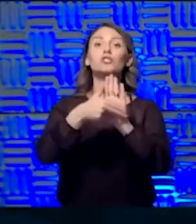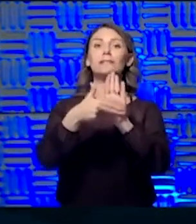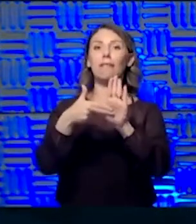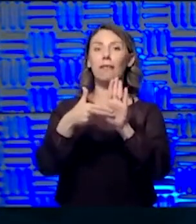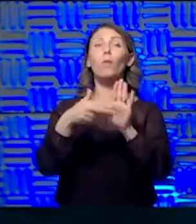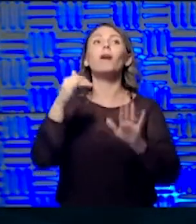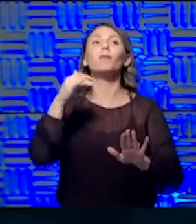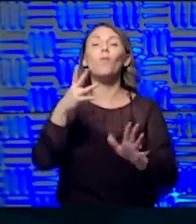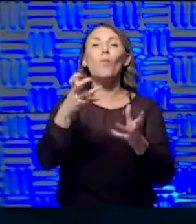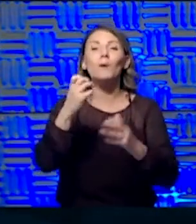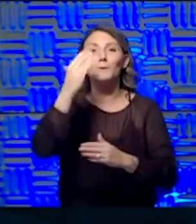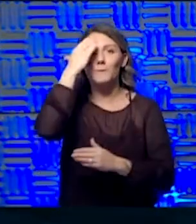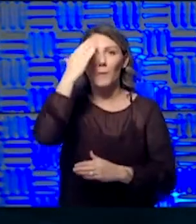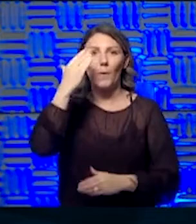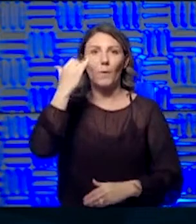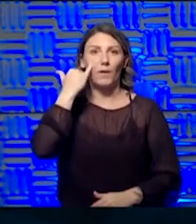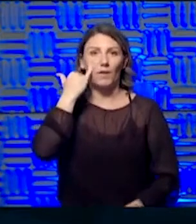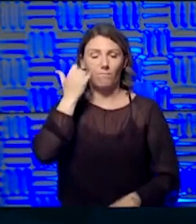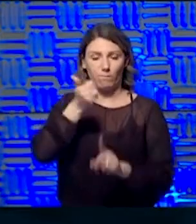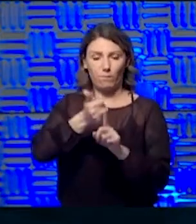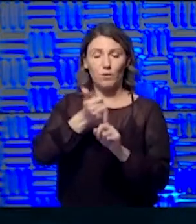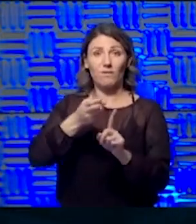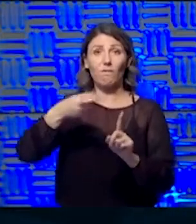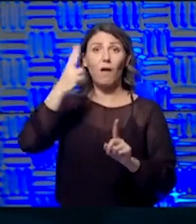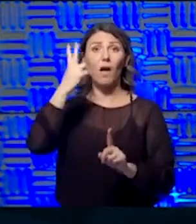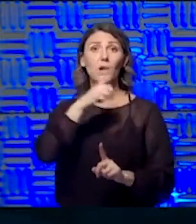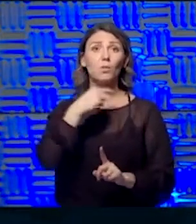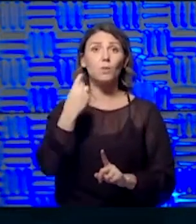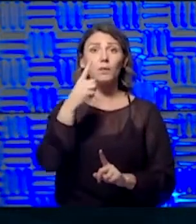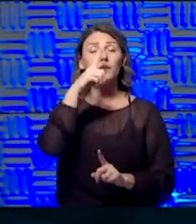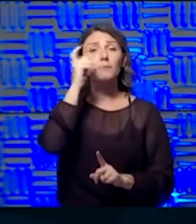know if she's considered at high risk because she's had